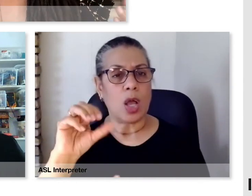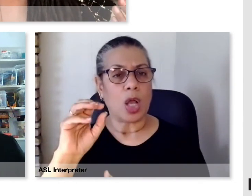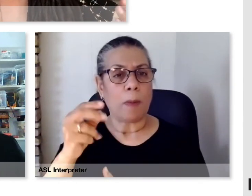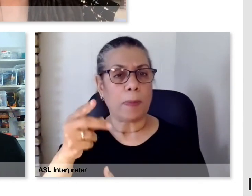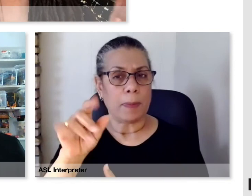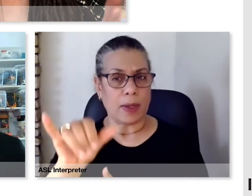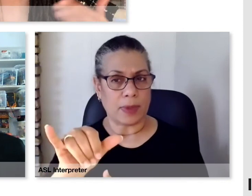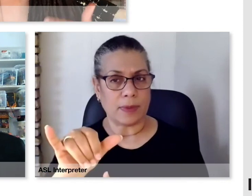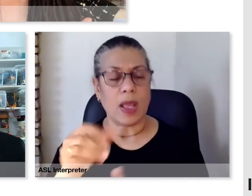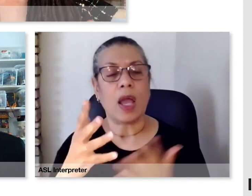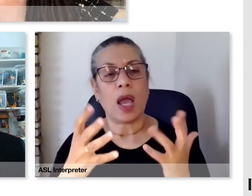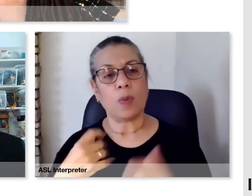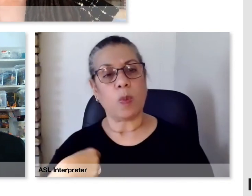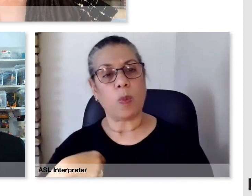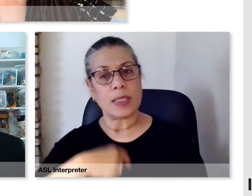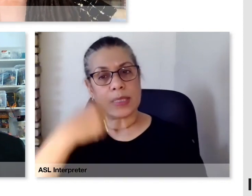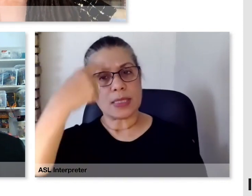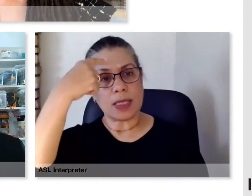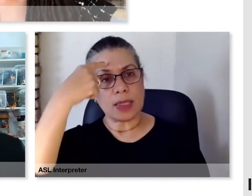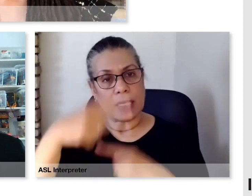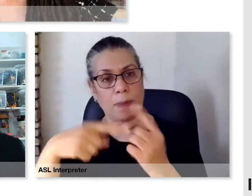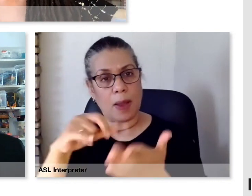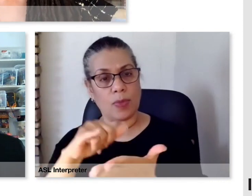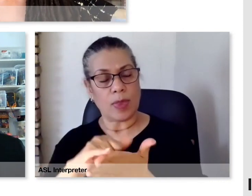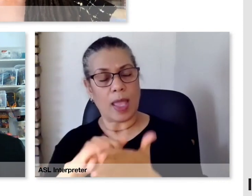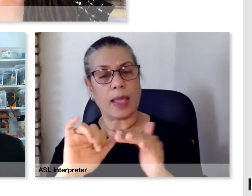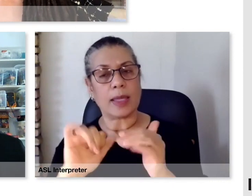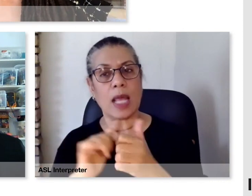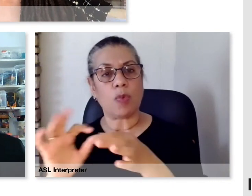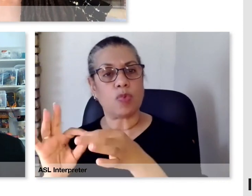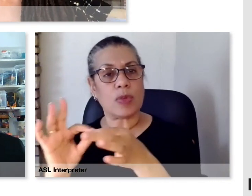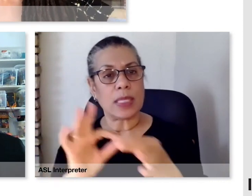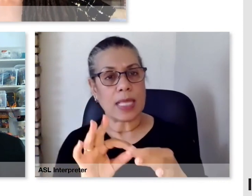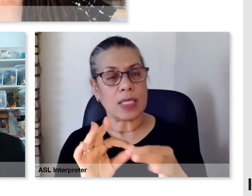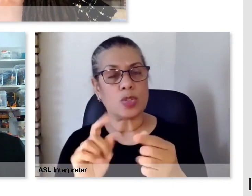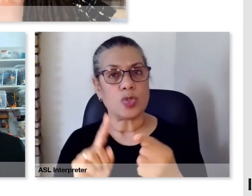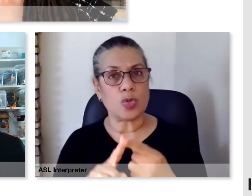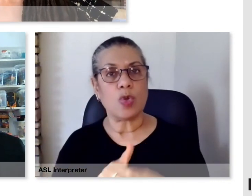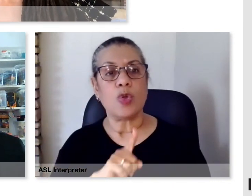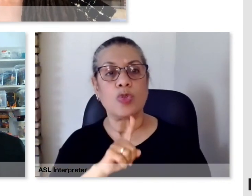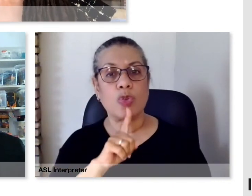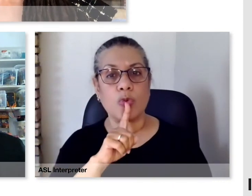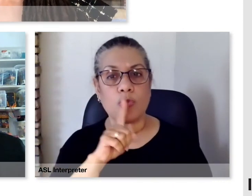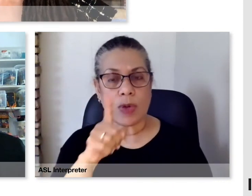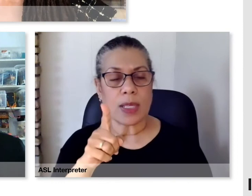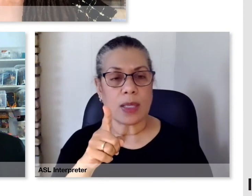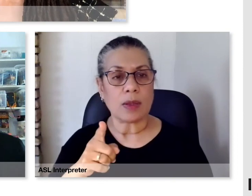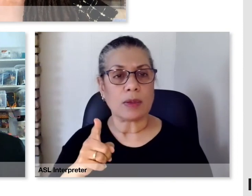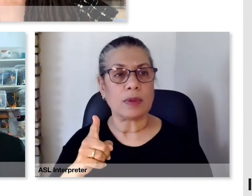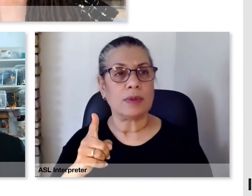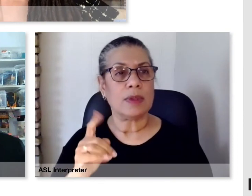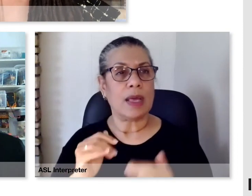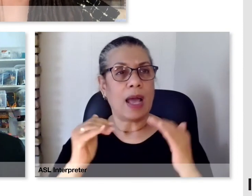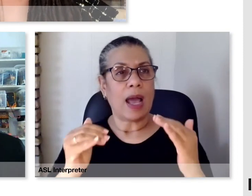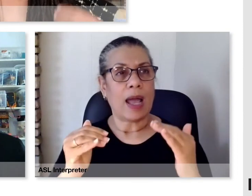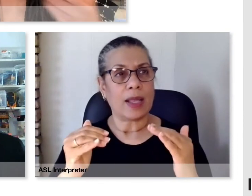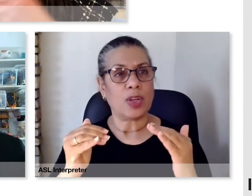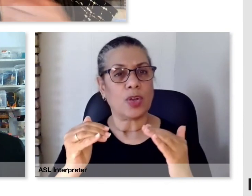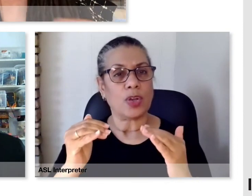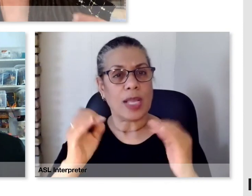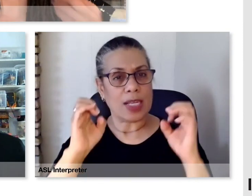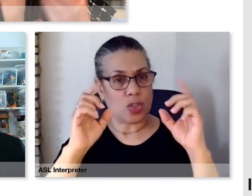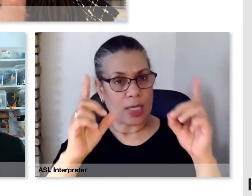think about that in relation to the very real hierarchies of knowledge in the academy, that